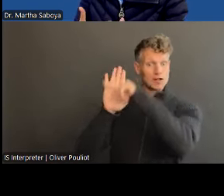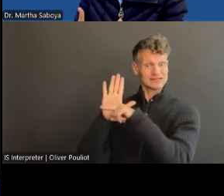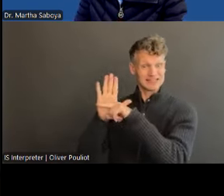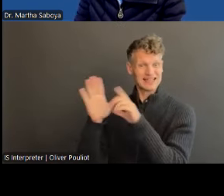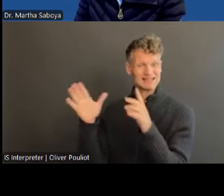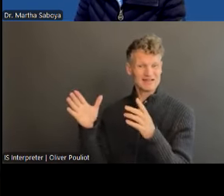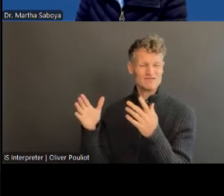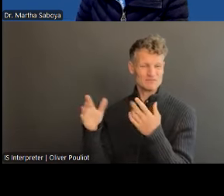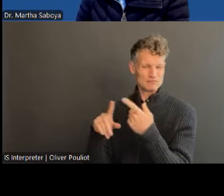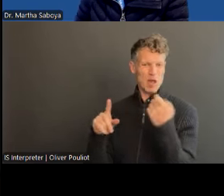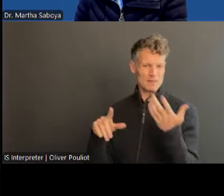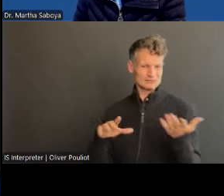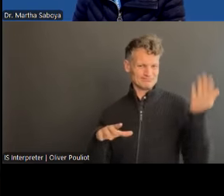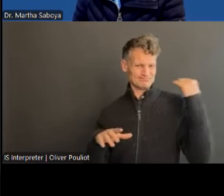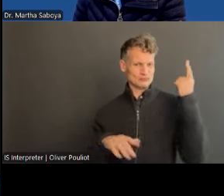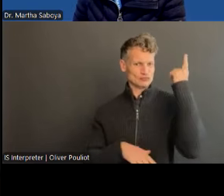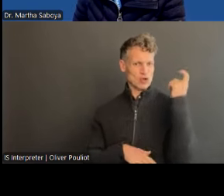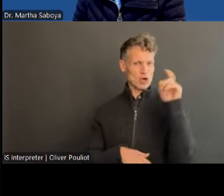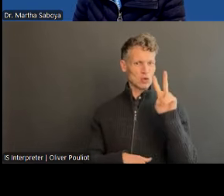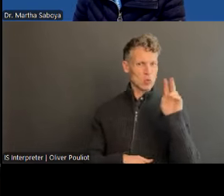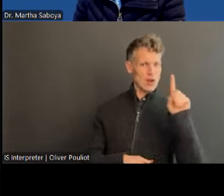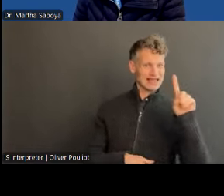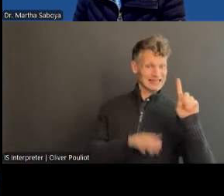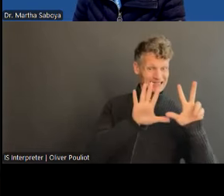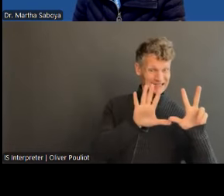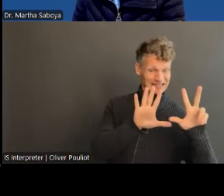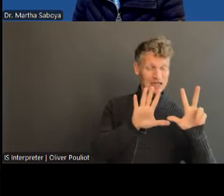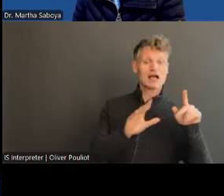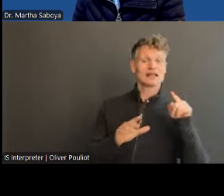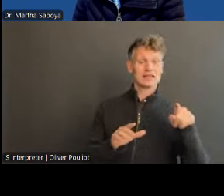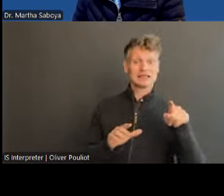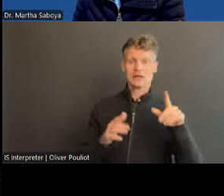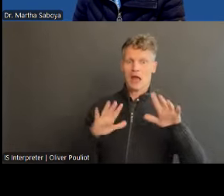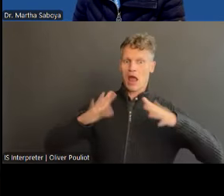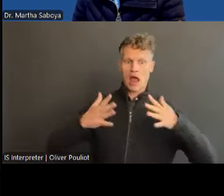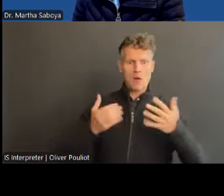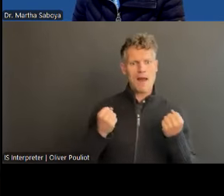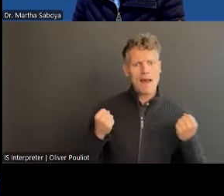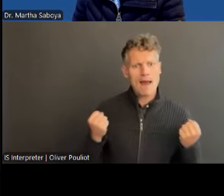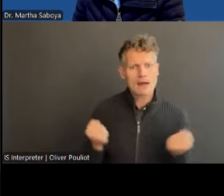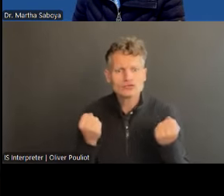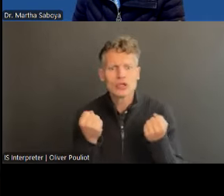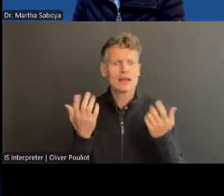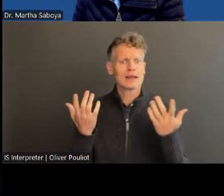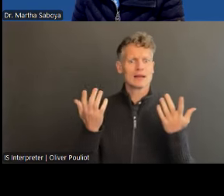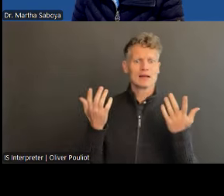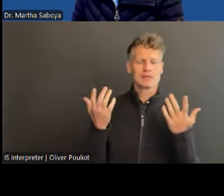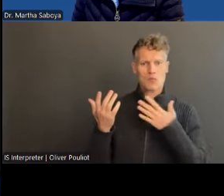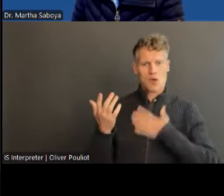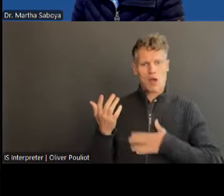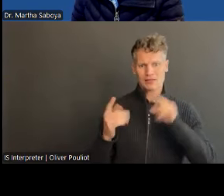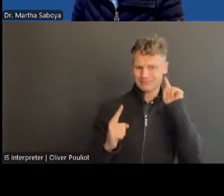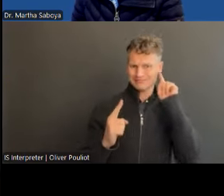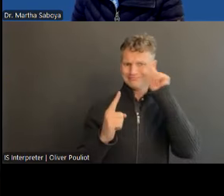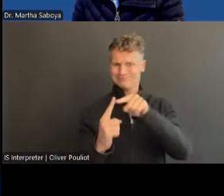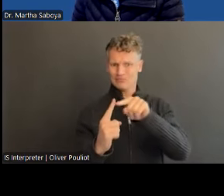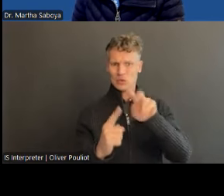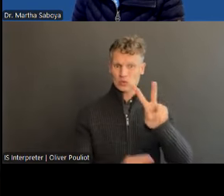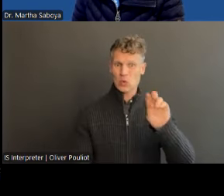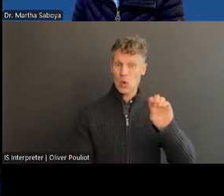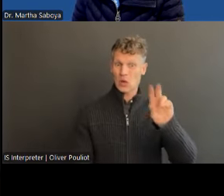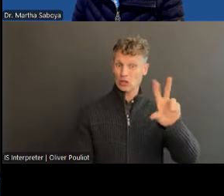sustainable action for the elimination of communicable diseases and related conditions by 2030. This framework